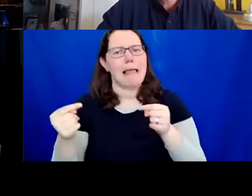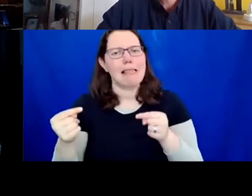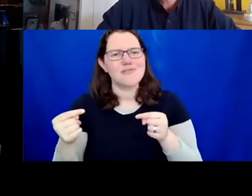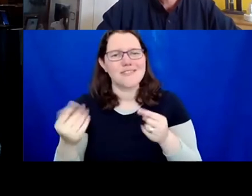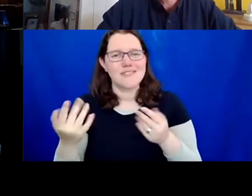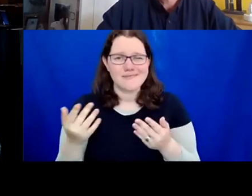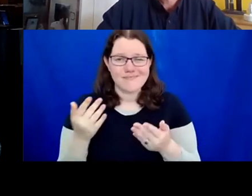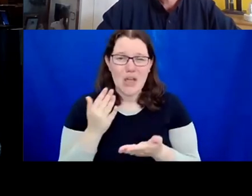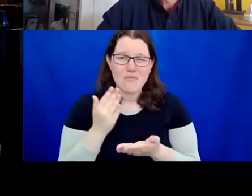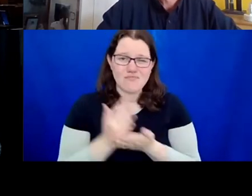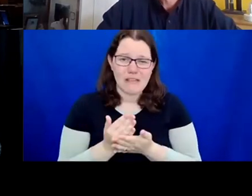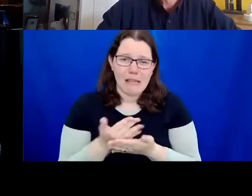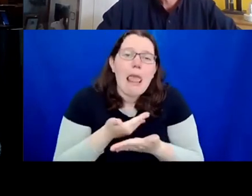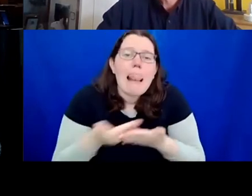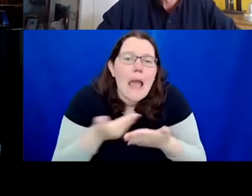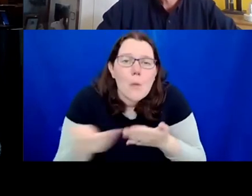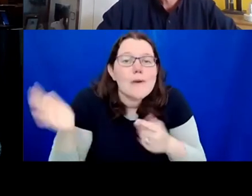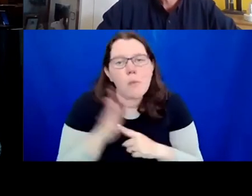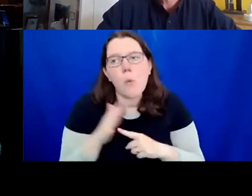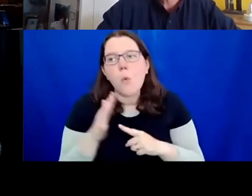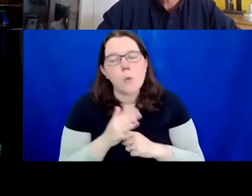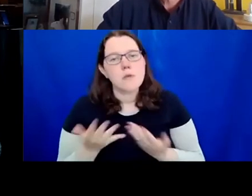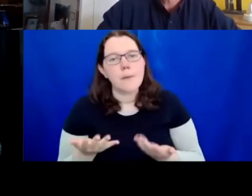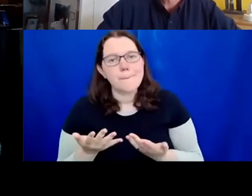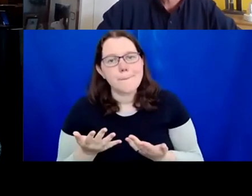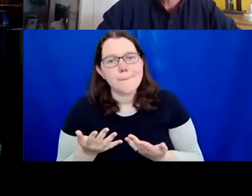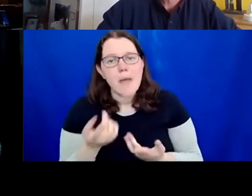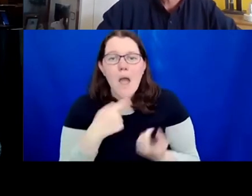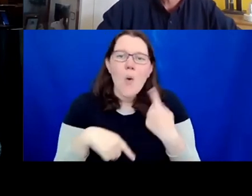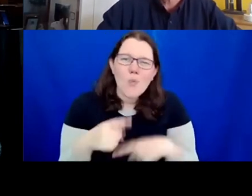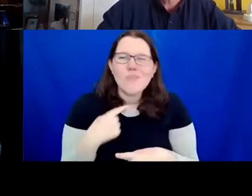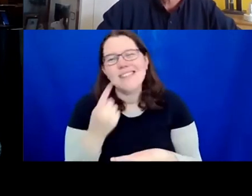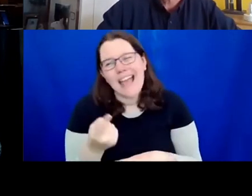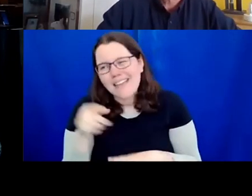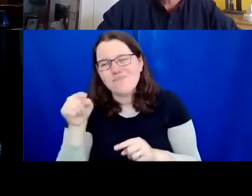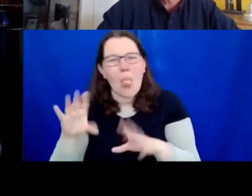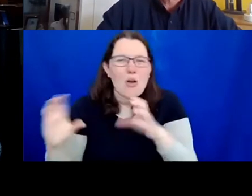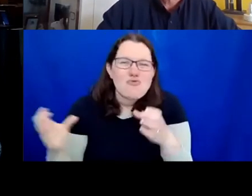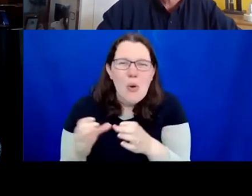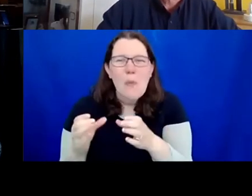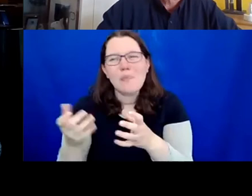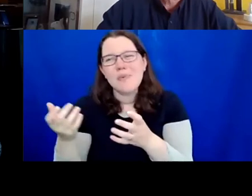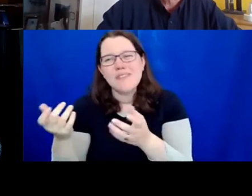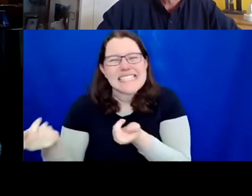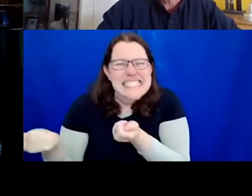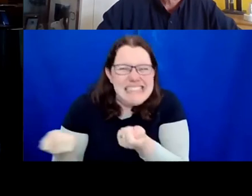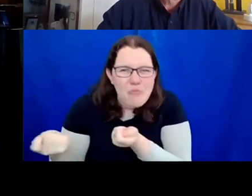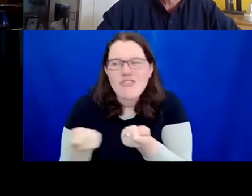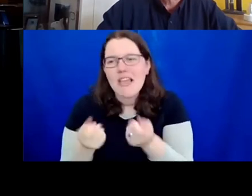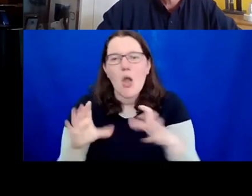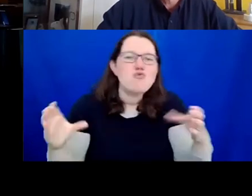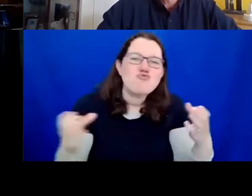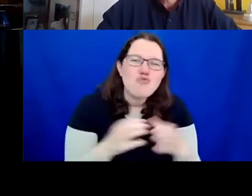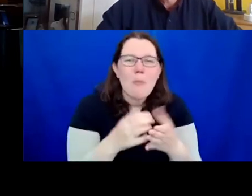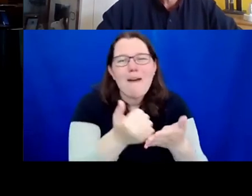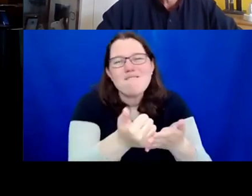And I think what we talk about steering groups, advisory groups, they all also have a very kind of particular outcomes that